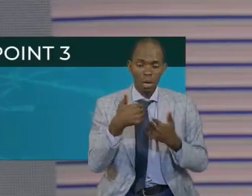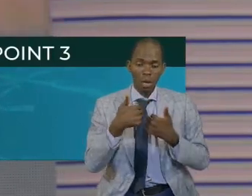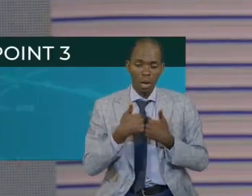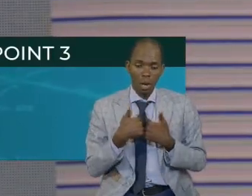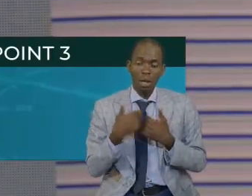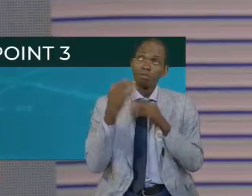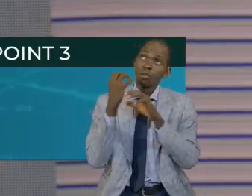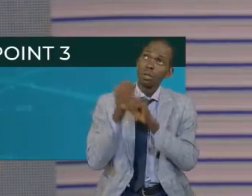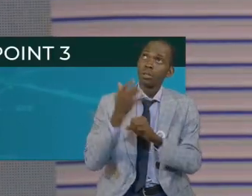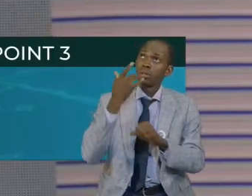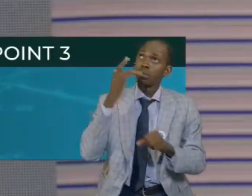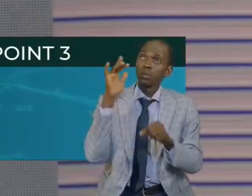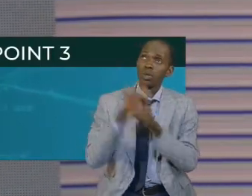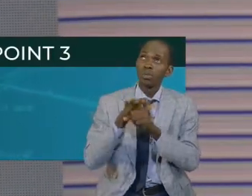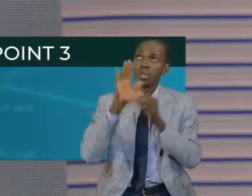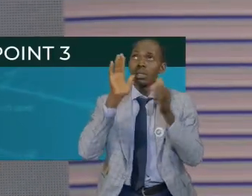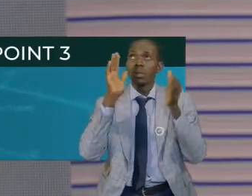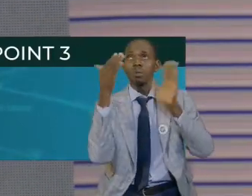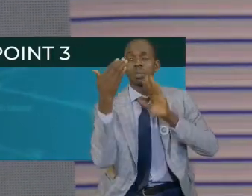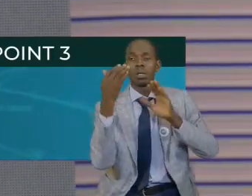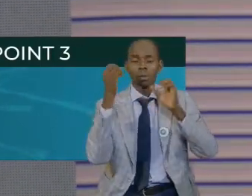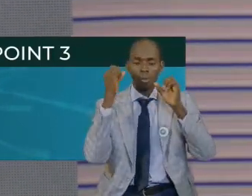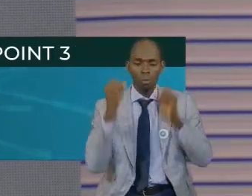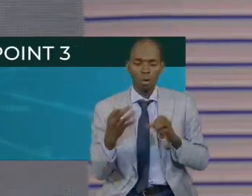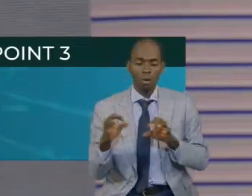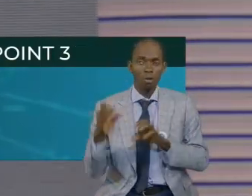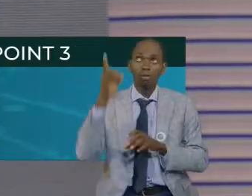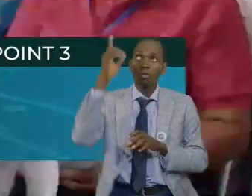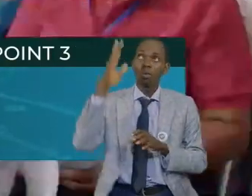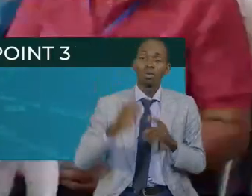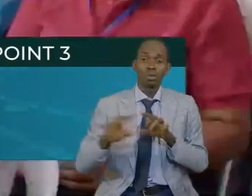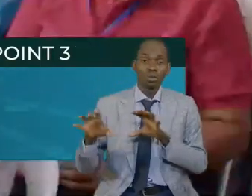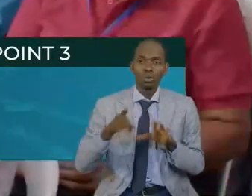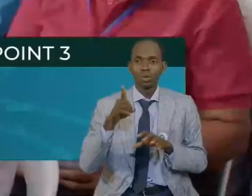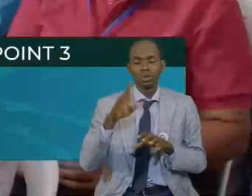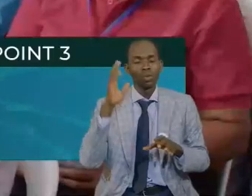and the power of the Lord to do this. You'll wipe them off.